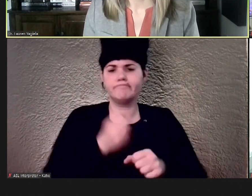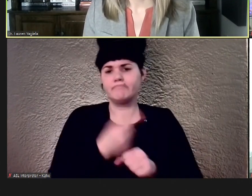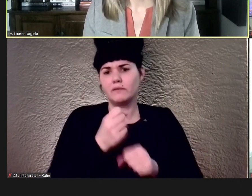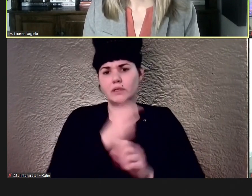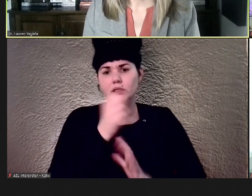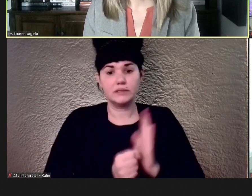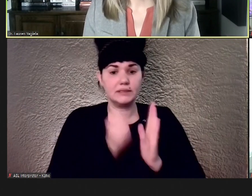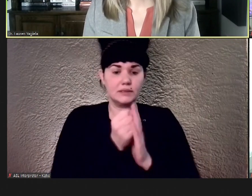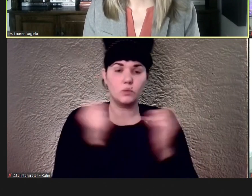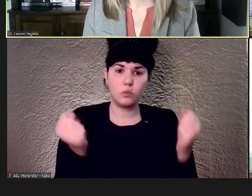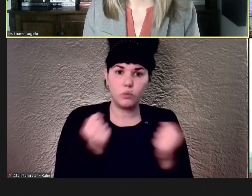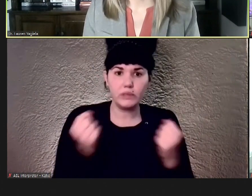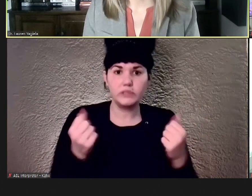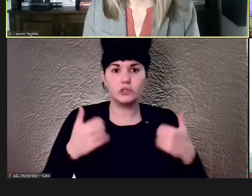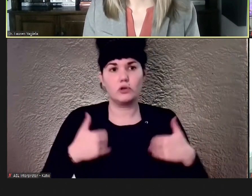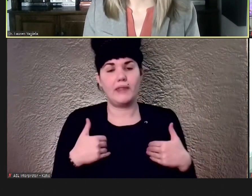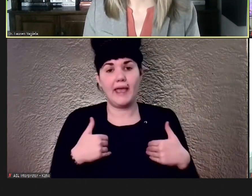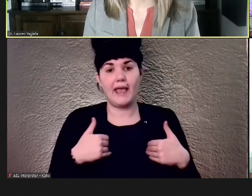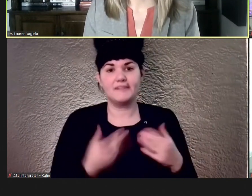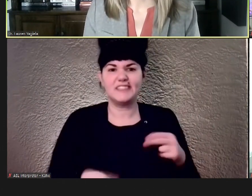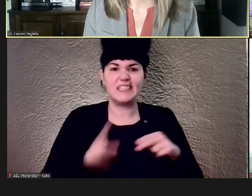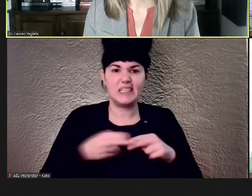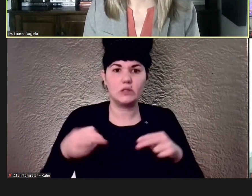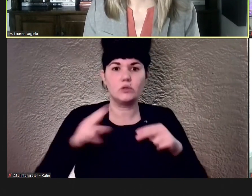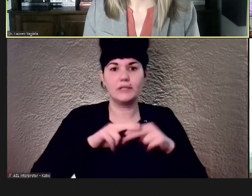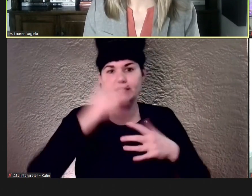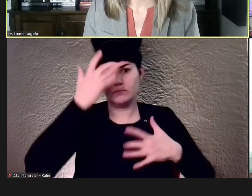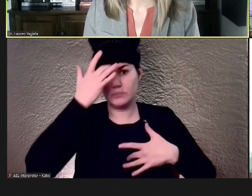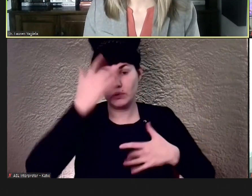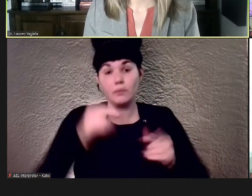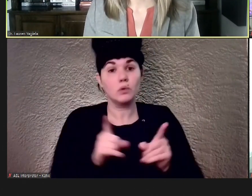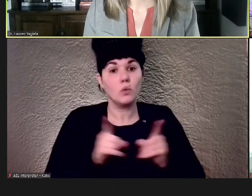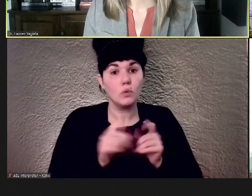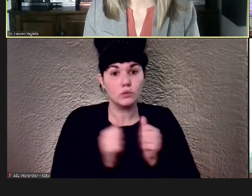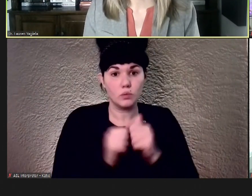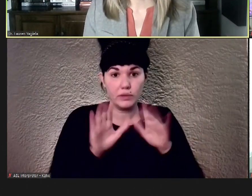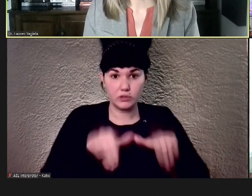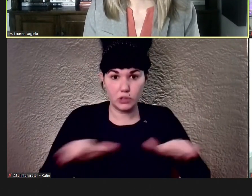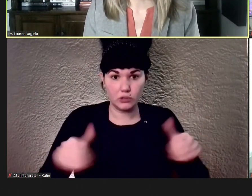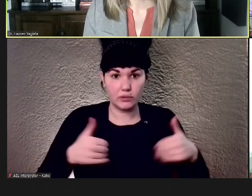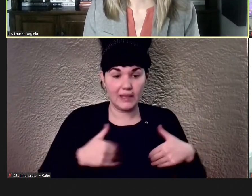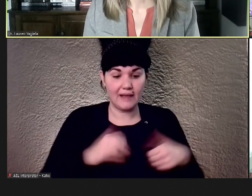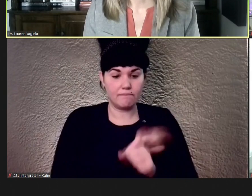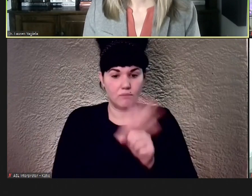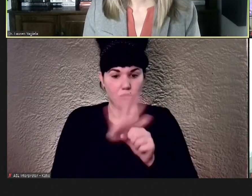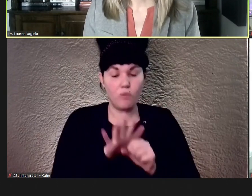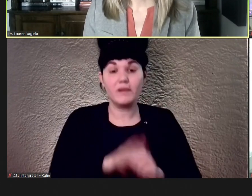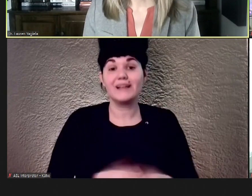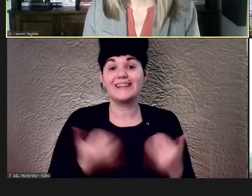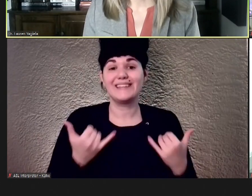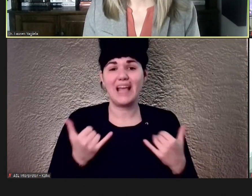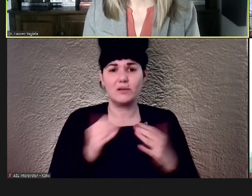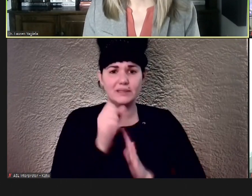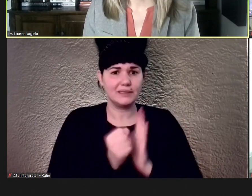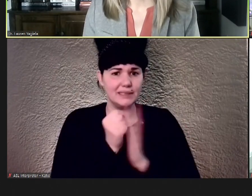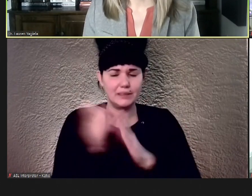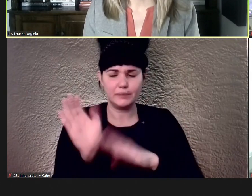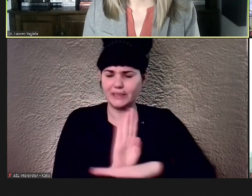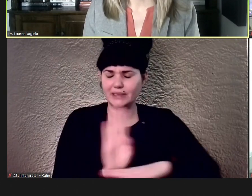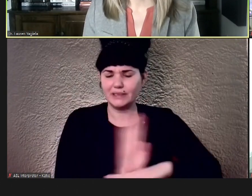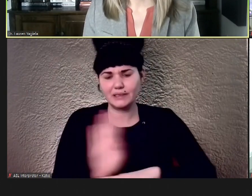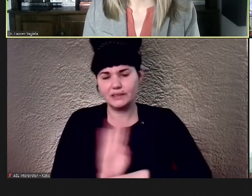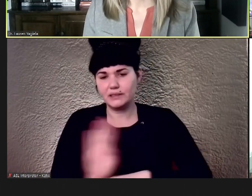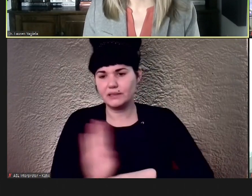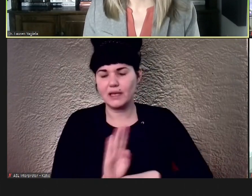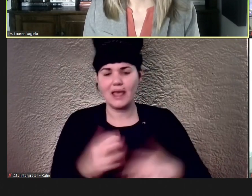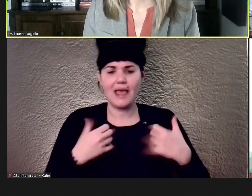winter and with children who have COVID-related illness. Given this busy season, healthcare workers in our pediatric